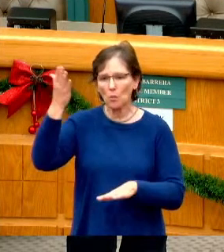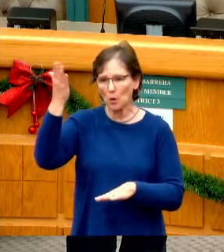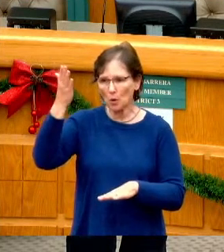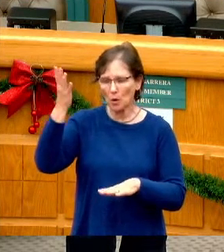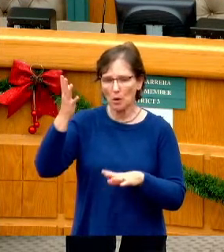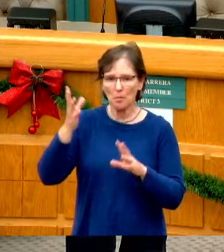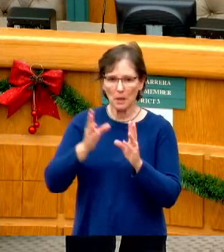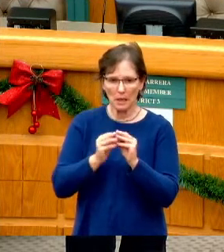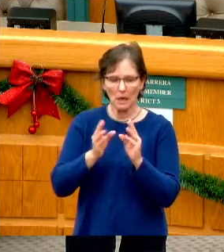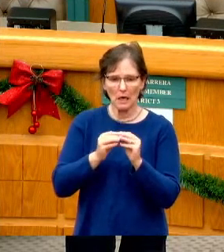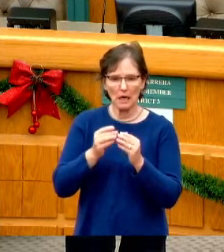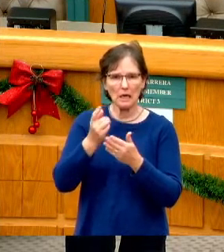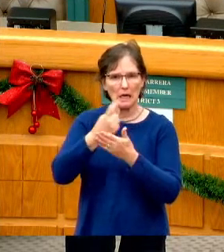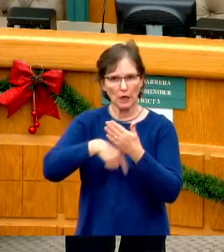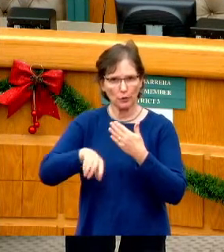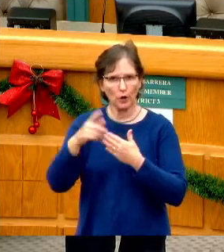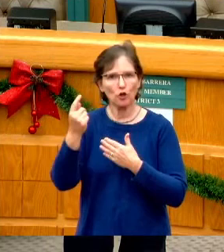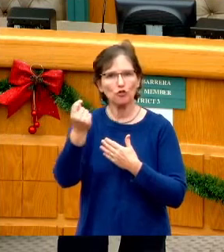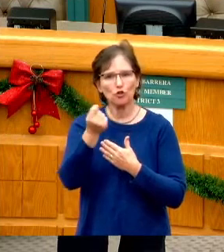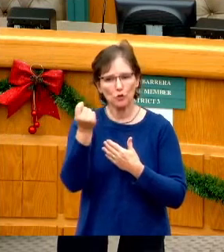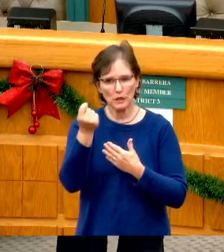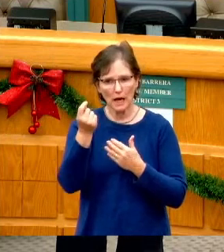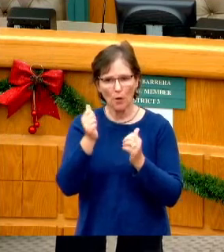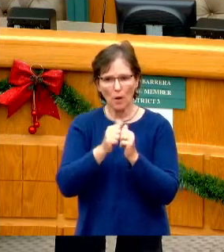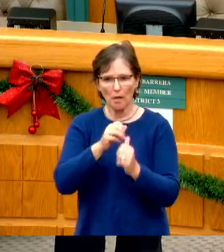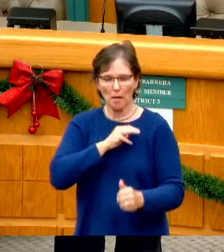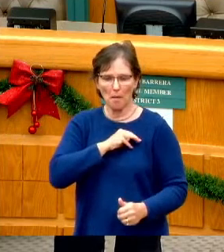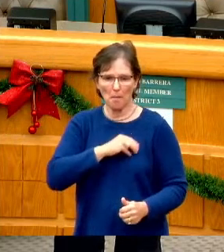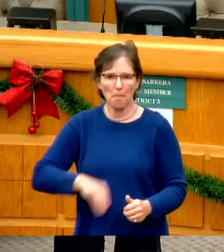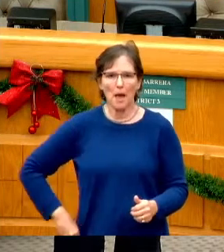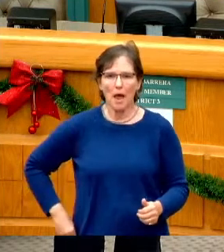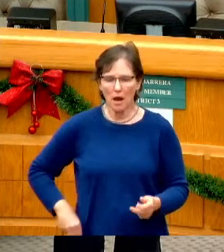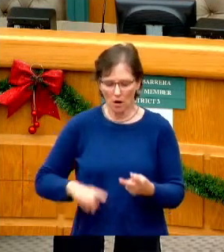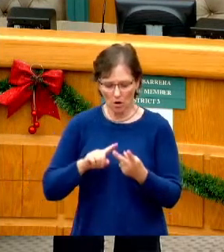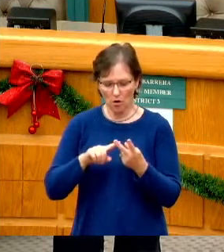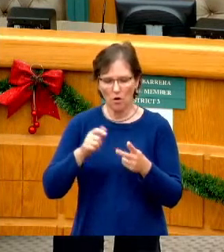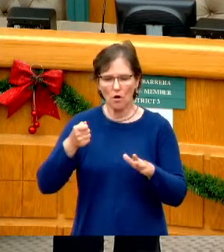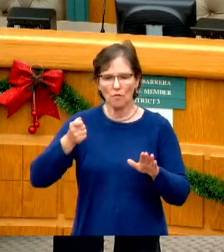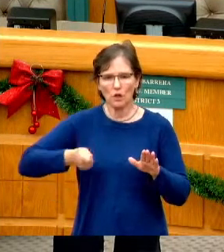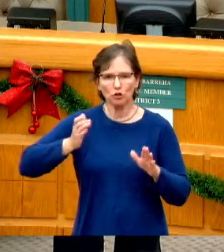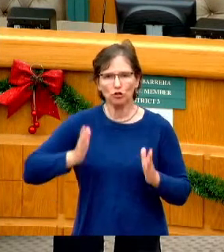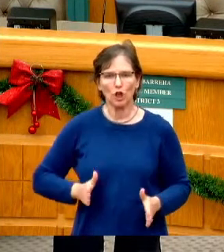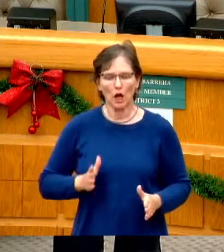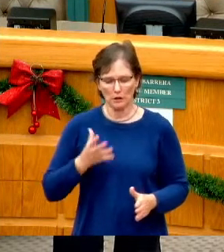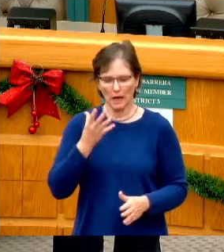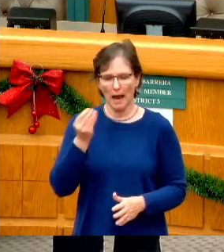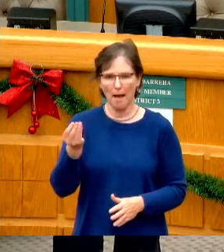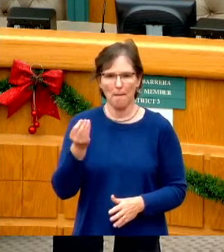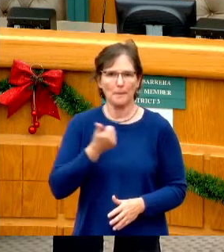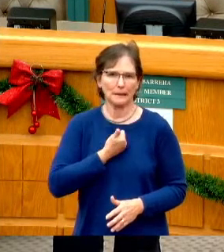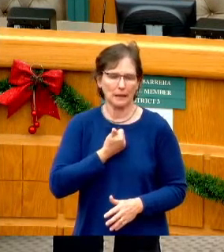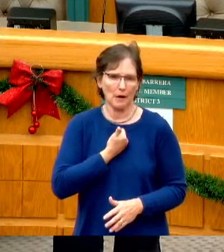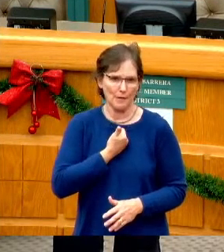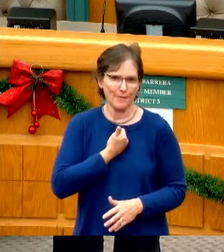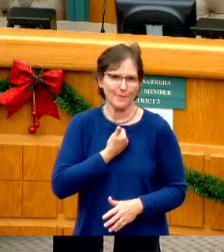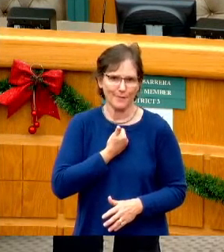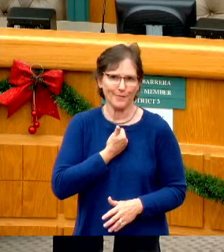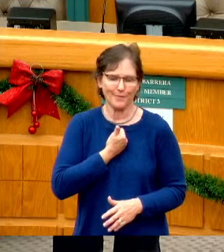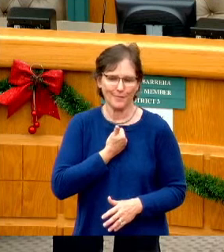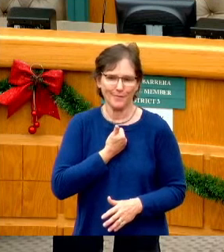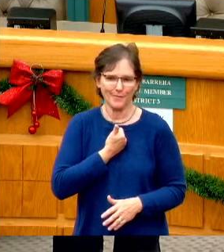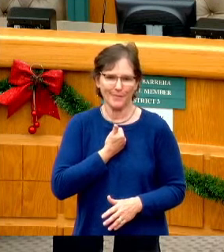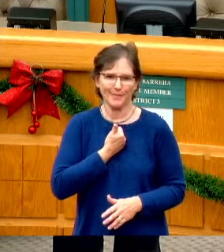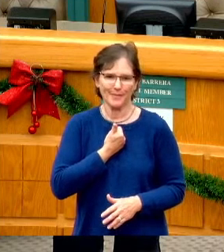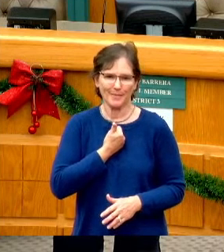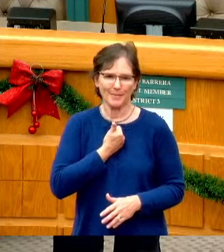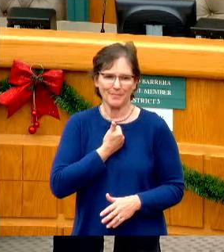Tuesday. So it'll be the mayor as well as the judge and myself. So on a regular basis